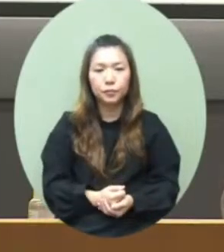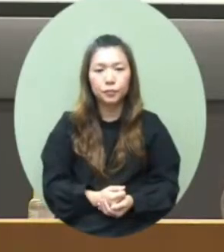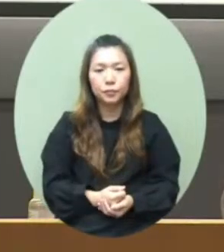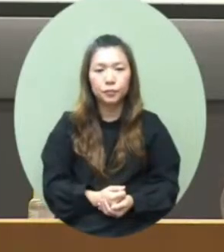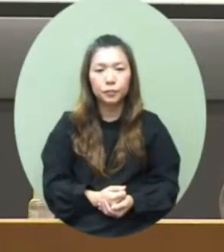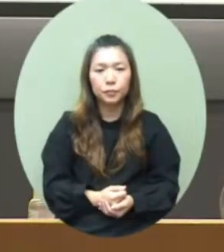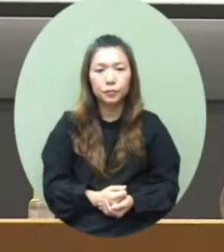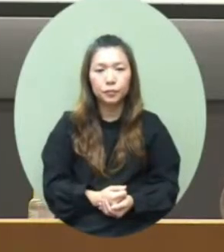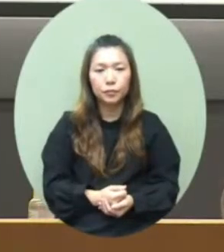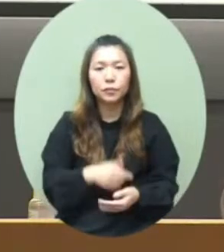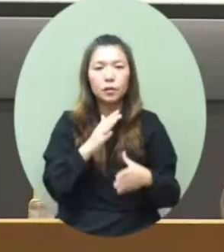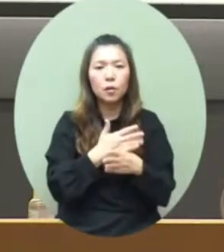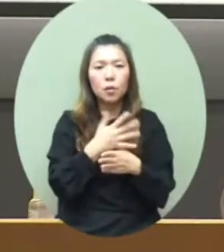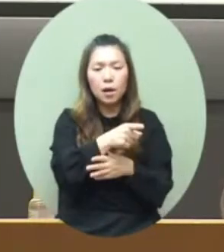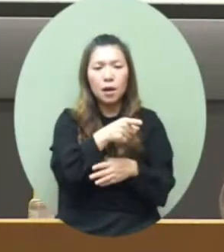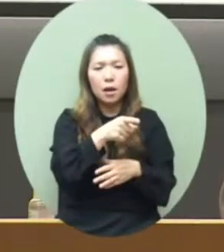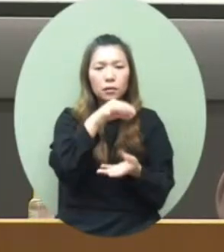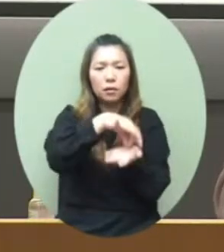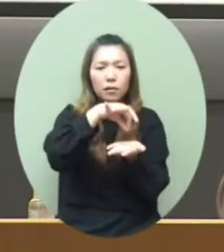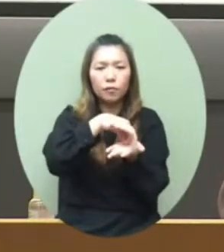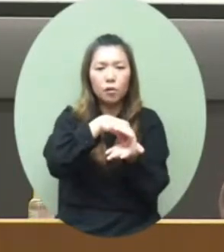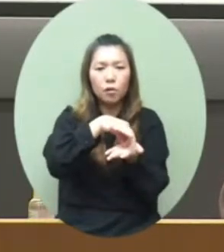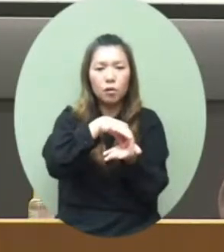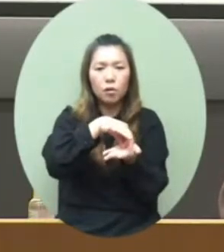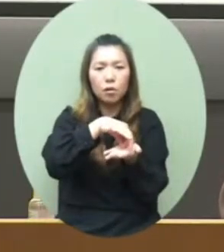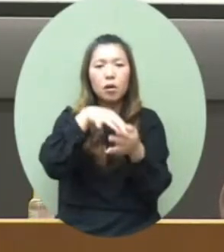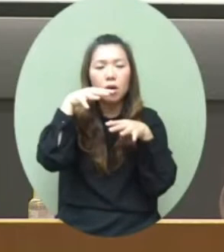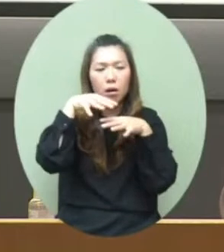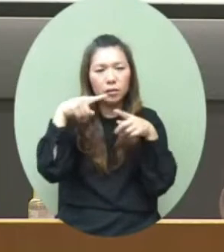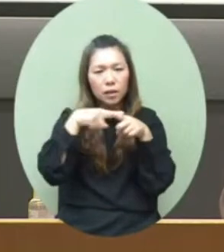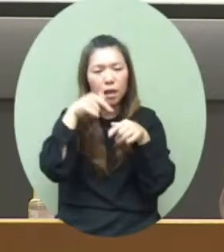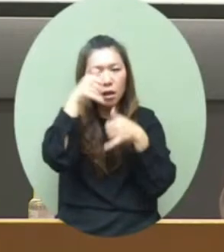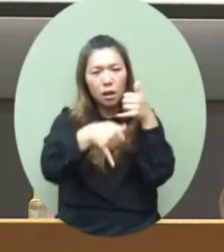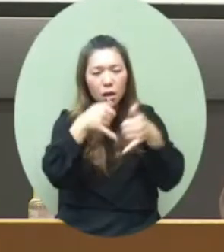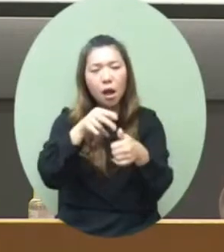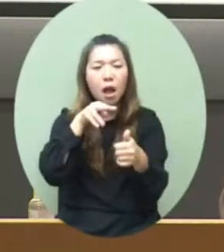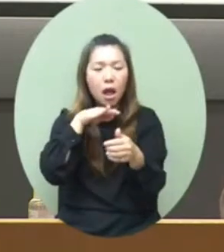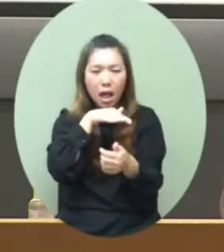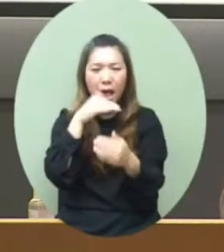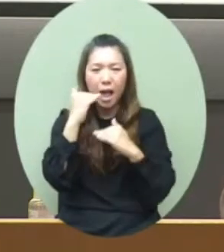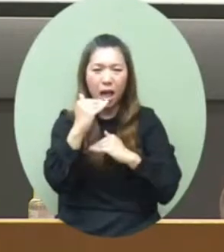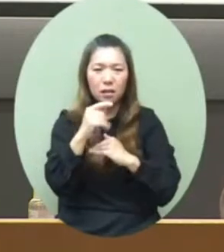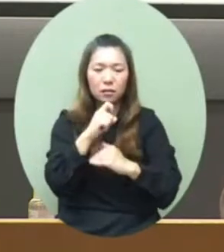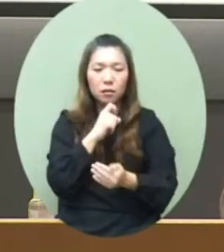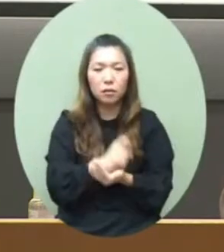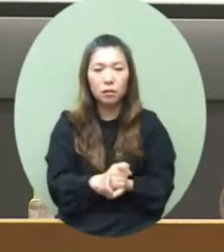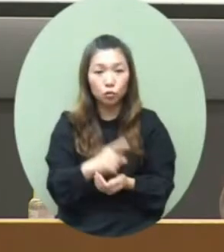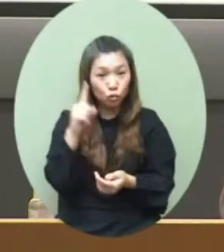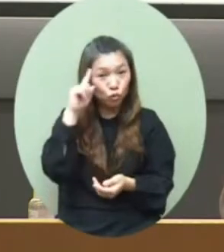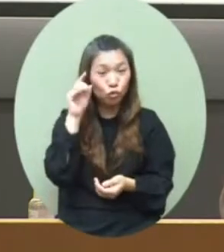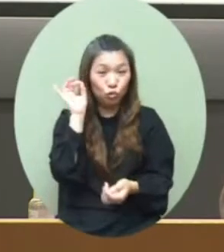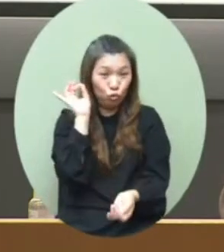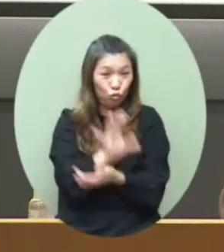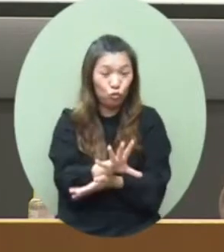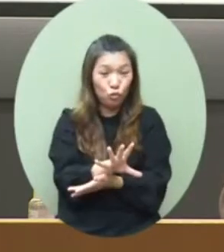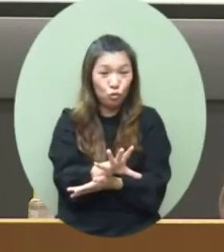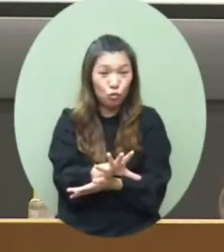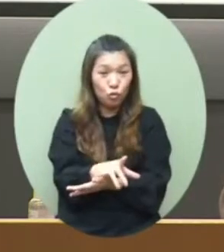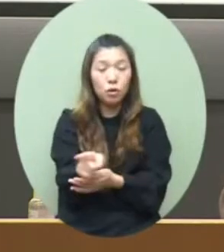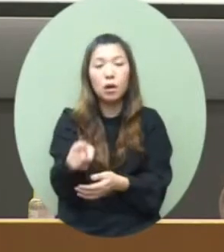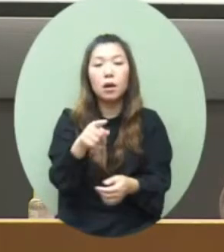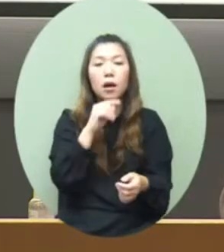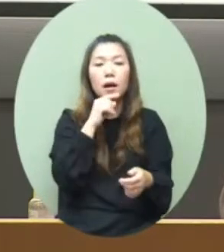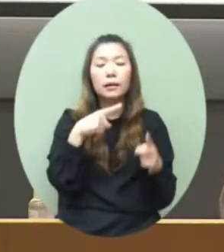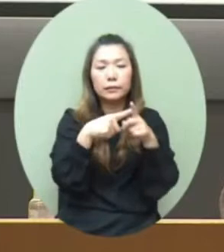person should get a maximum of 2 tickets. Some tickets will be distributed on-site